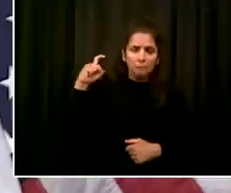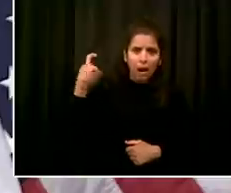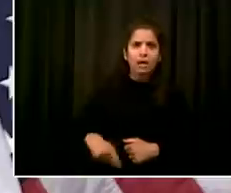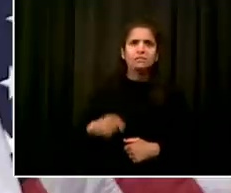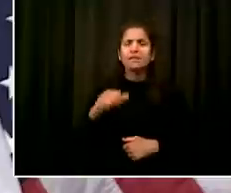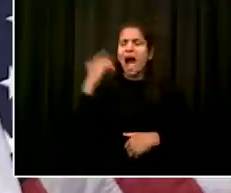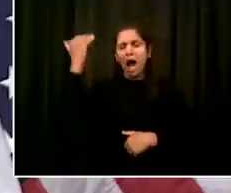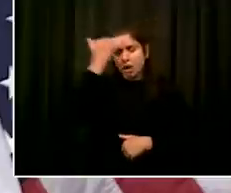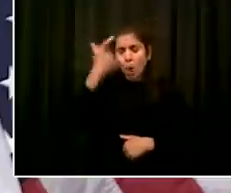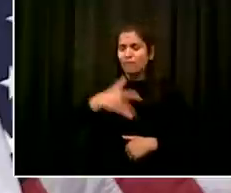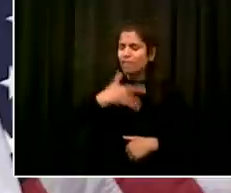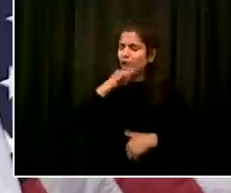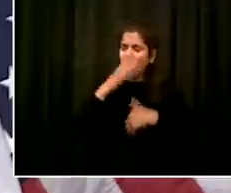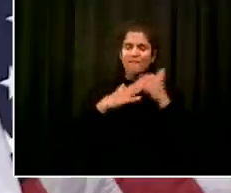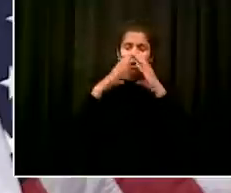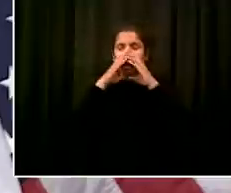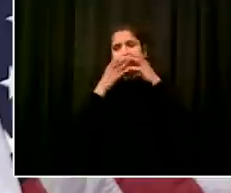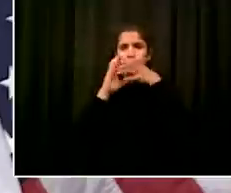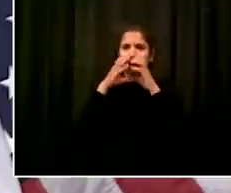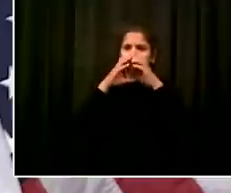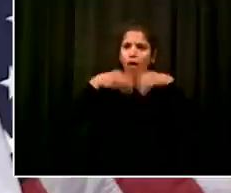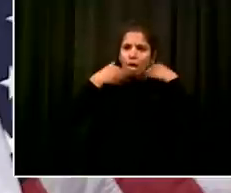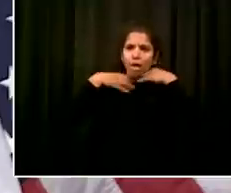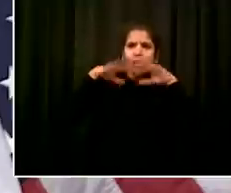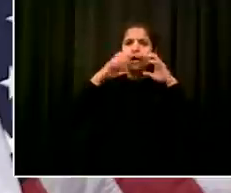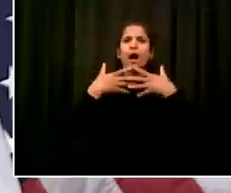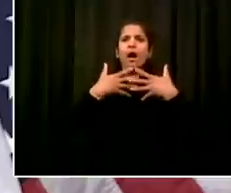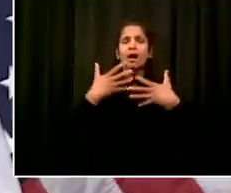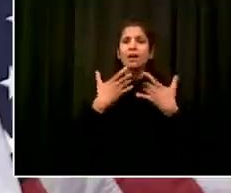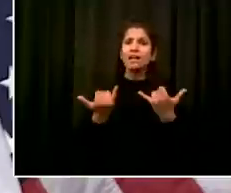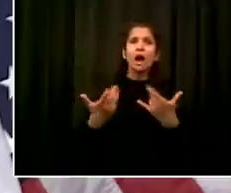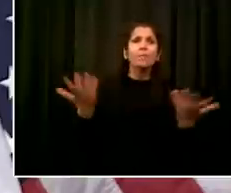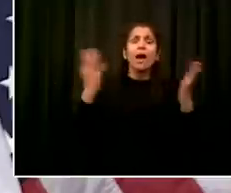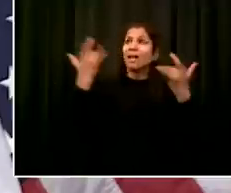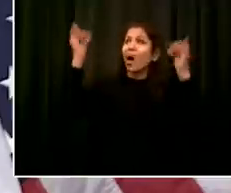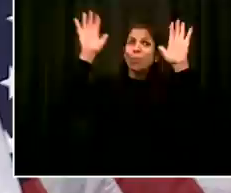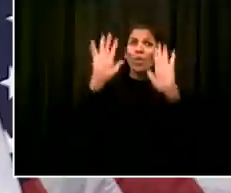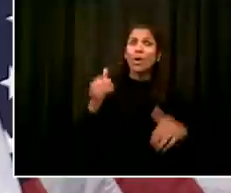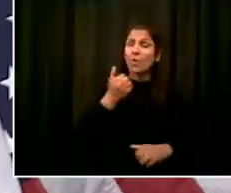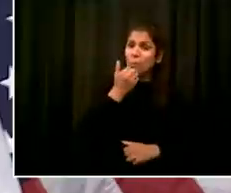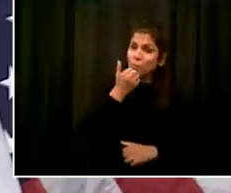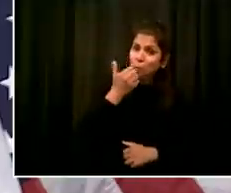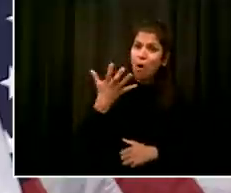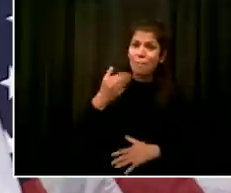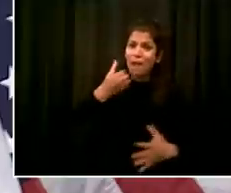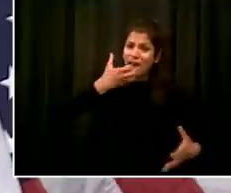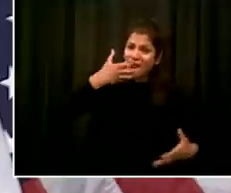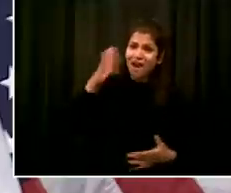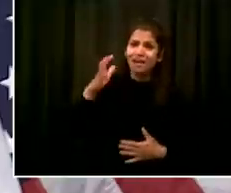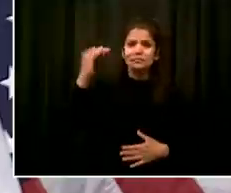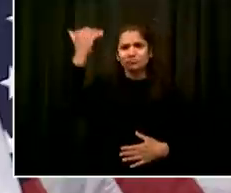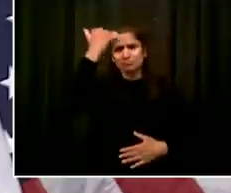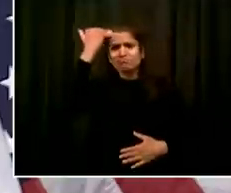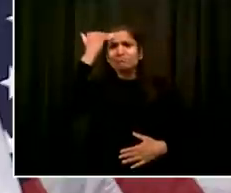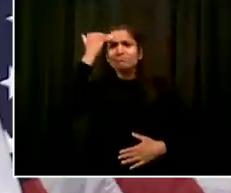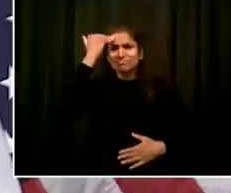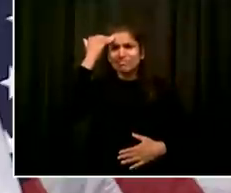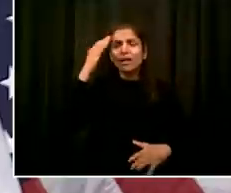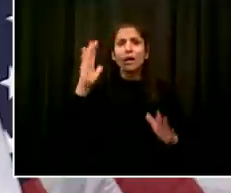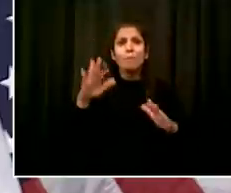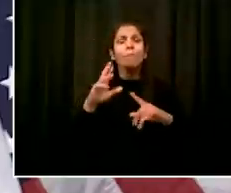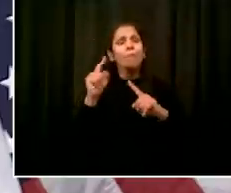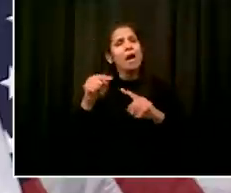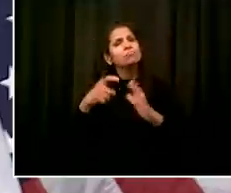police, everyone needs to have a face covering on. And we want to make sure everyone is safe. And people will be detained if they do something